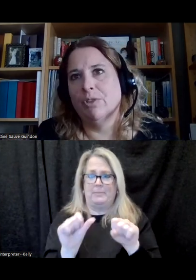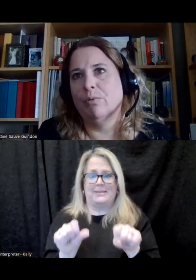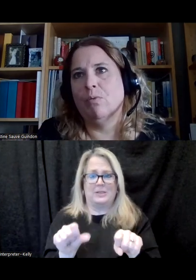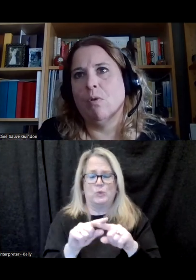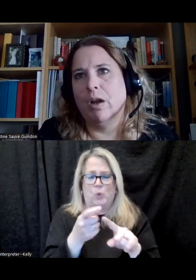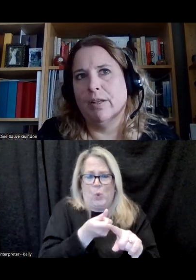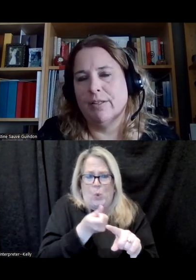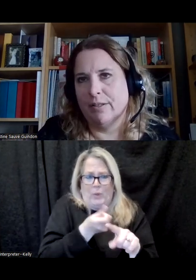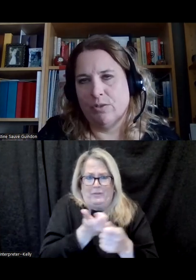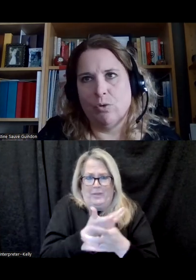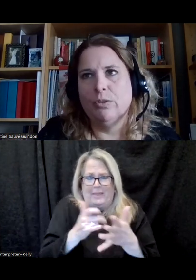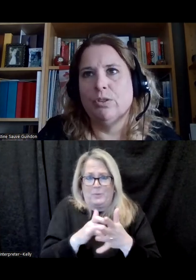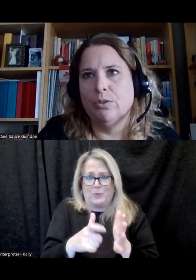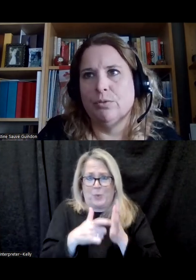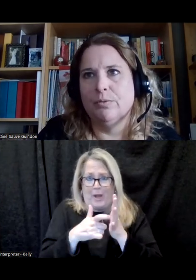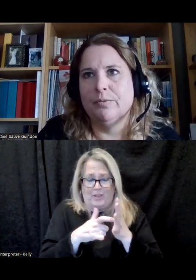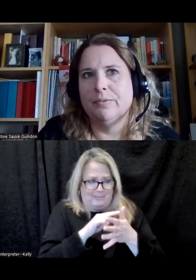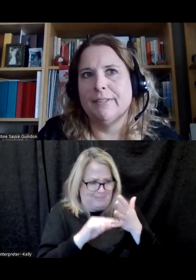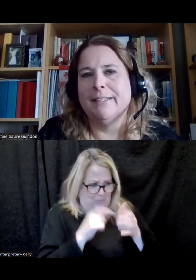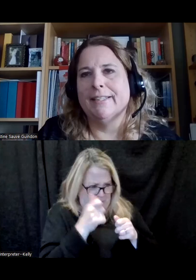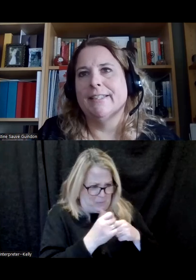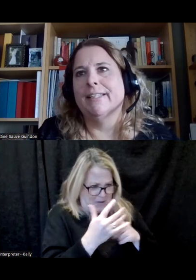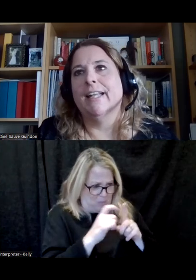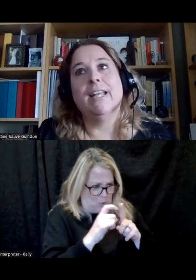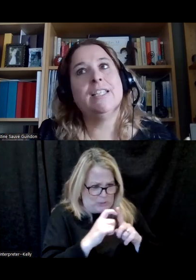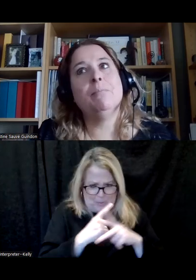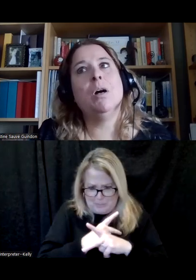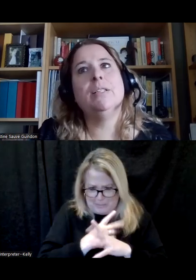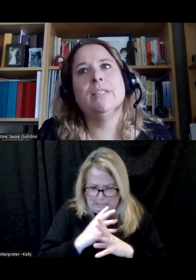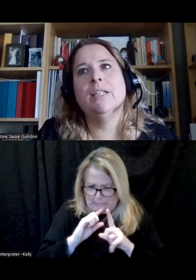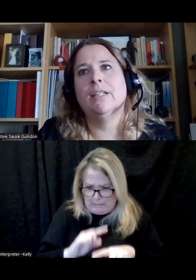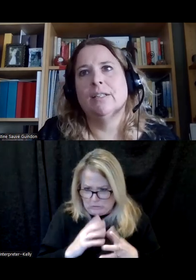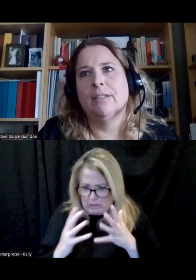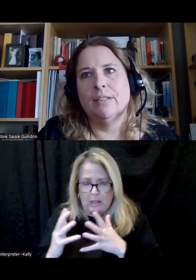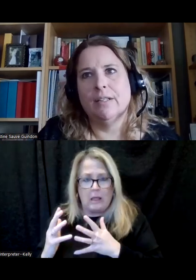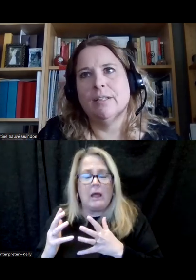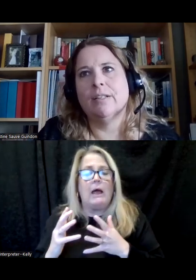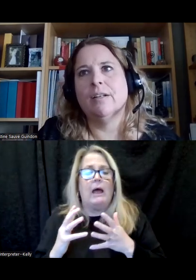everything that was required and told to do. And it's a